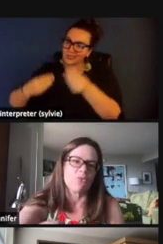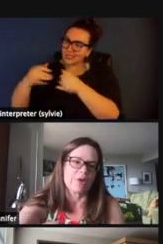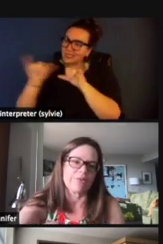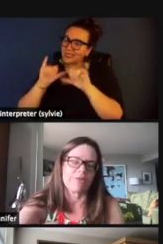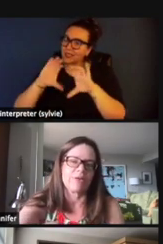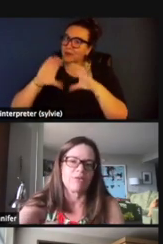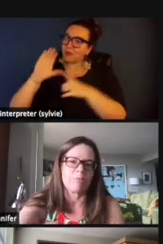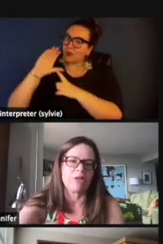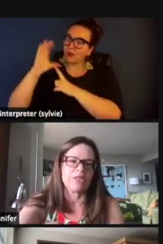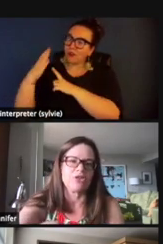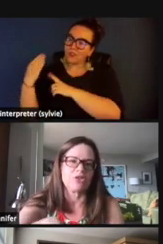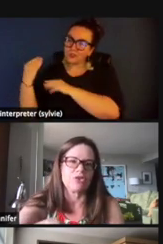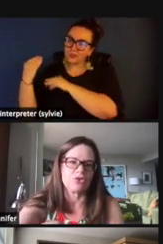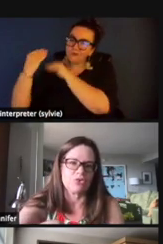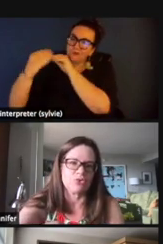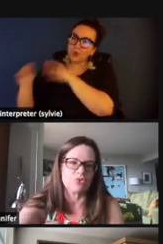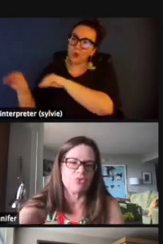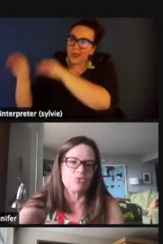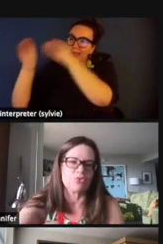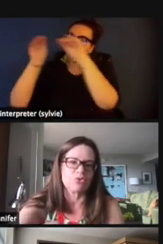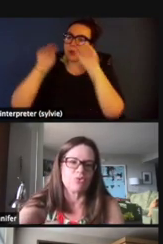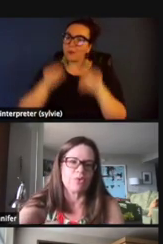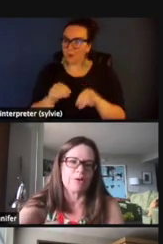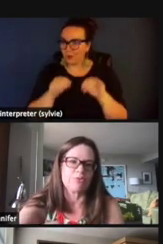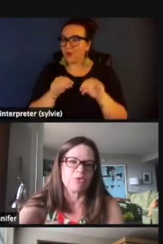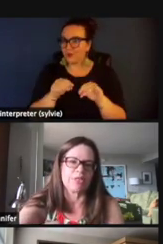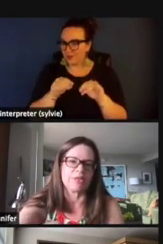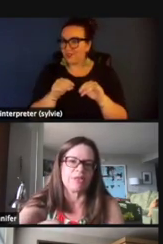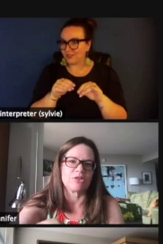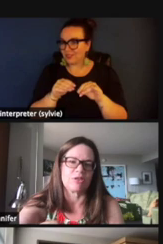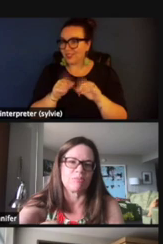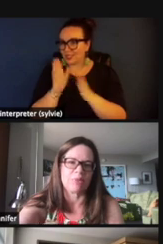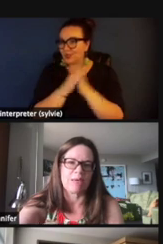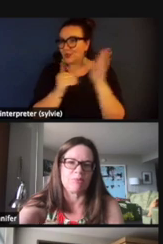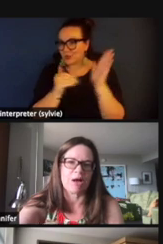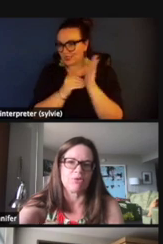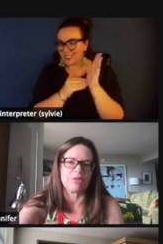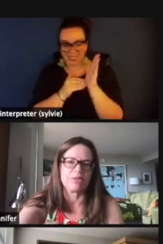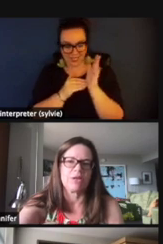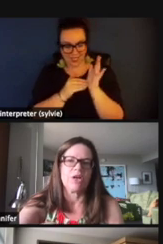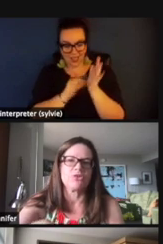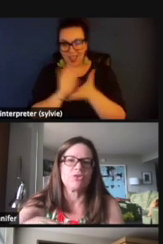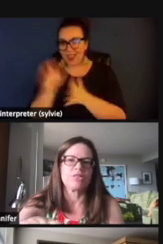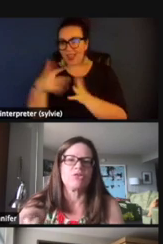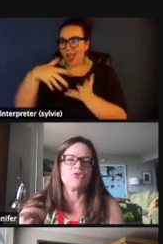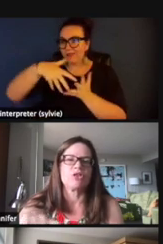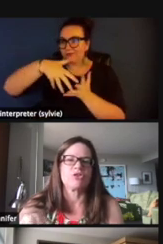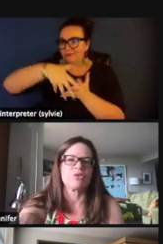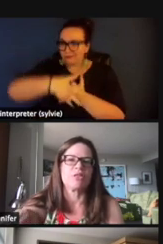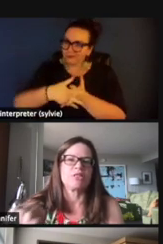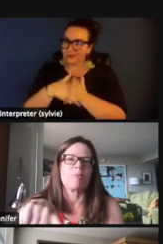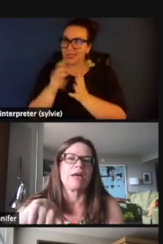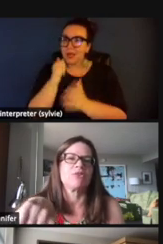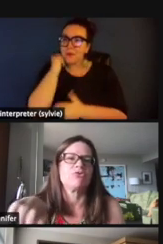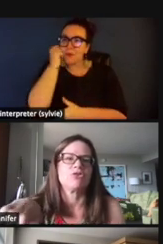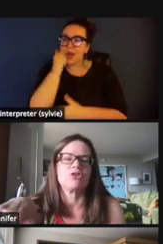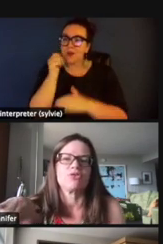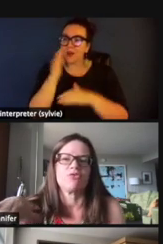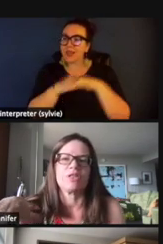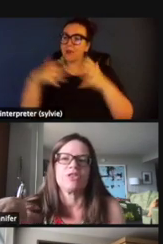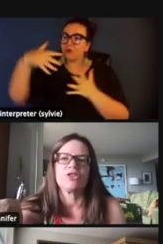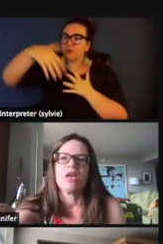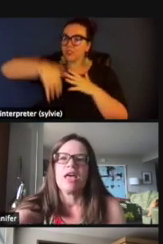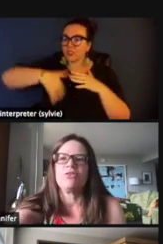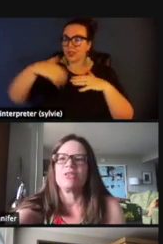over with the Polynesians to New Zealand, and so then came the Maoris. So this is a traditional, this is back at the